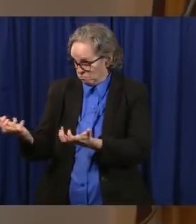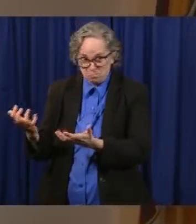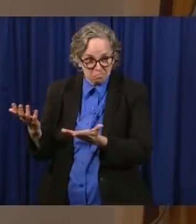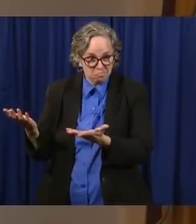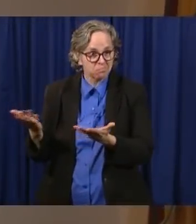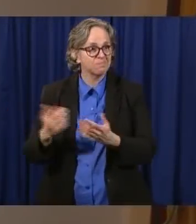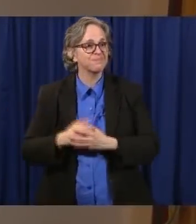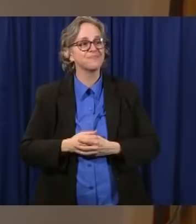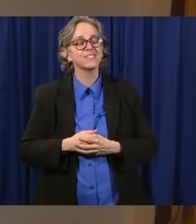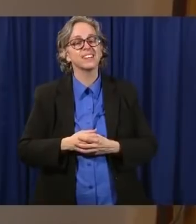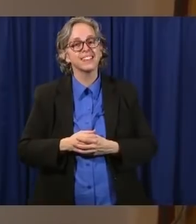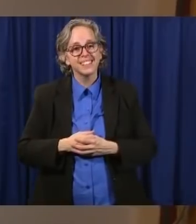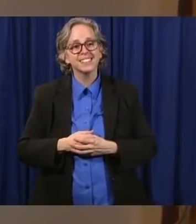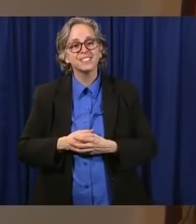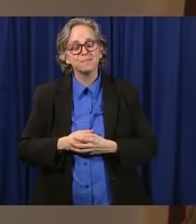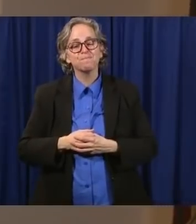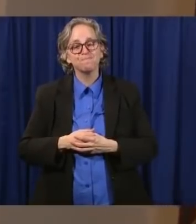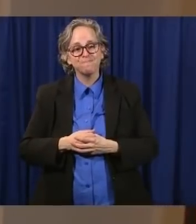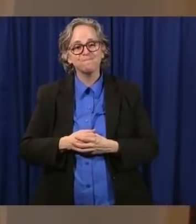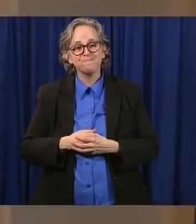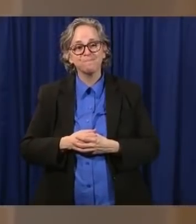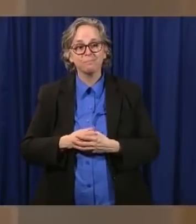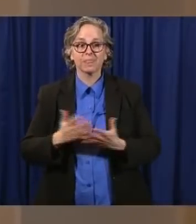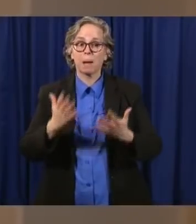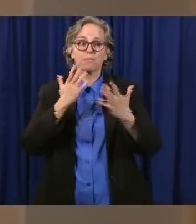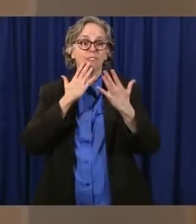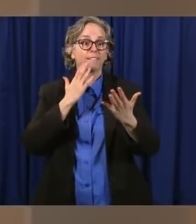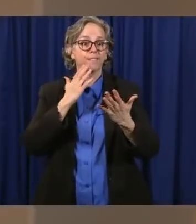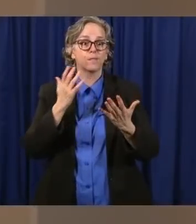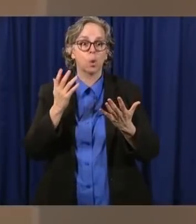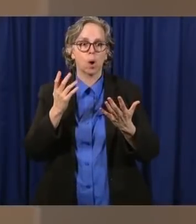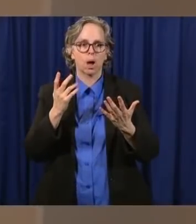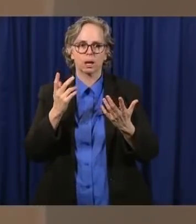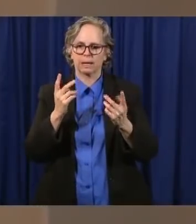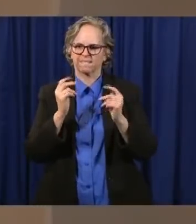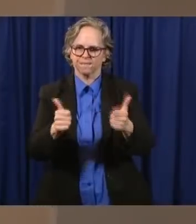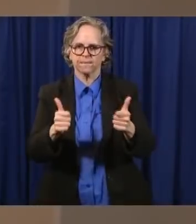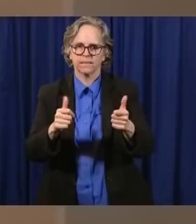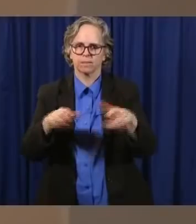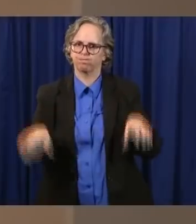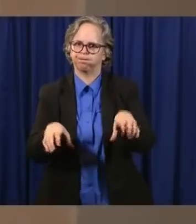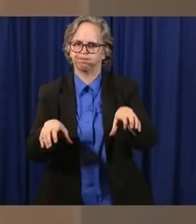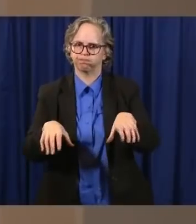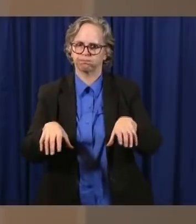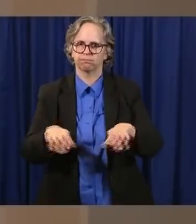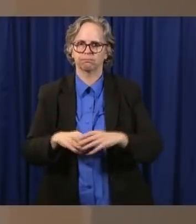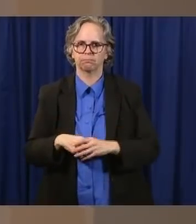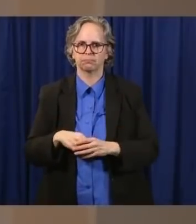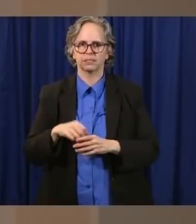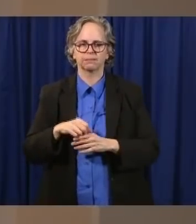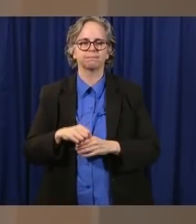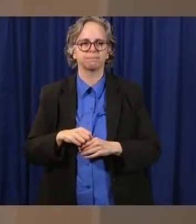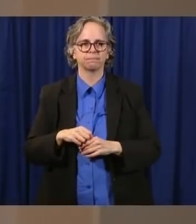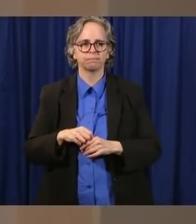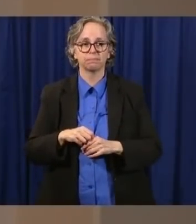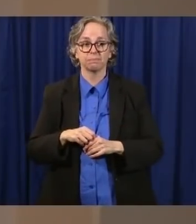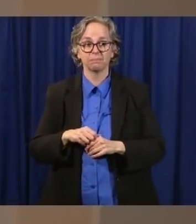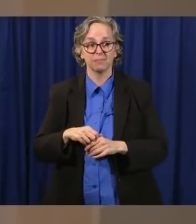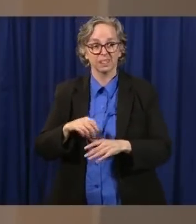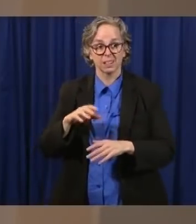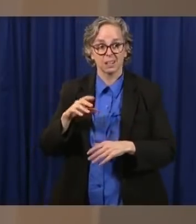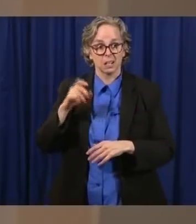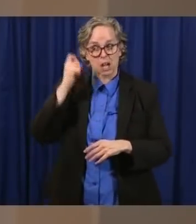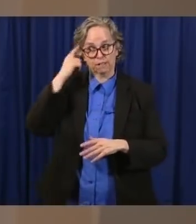First of all, I'm grateful for swift action, because we are in, Governor led that